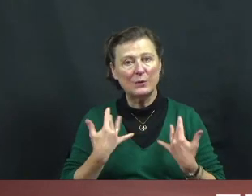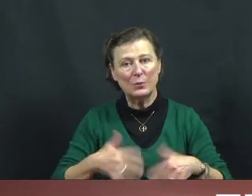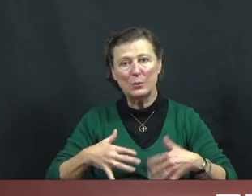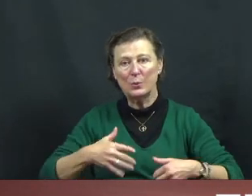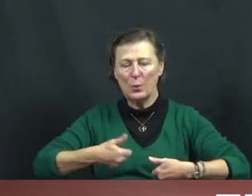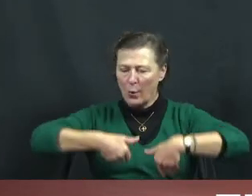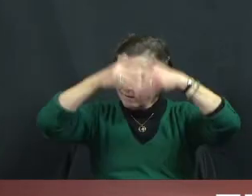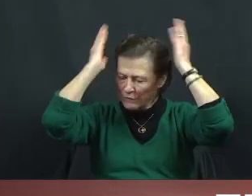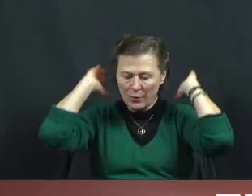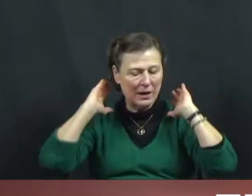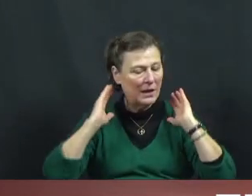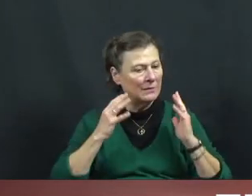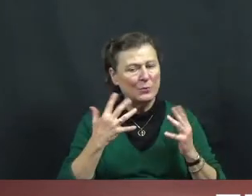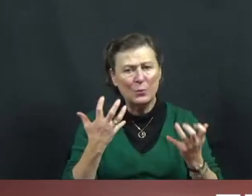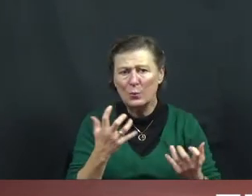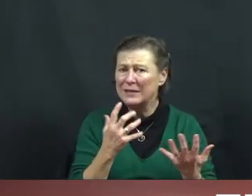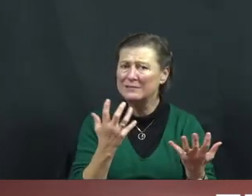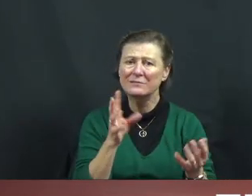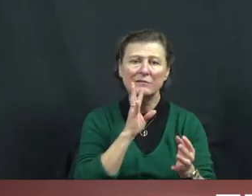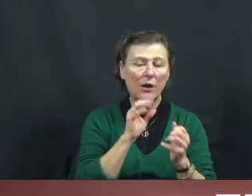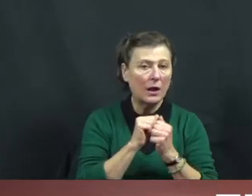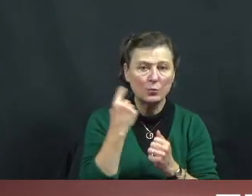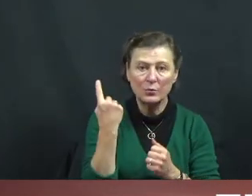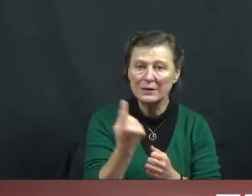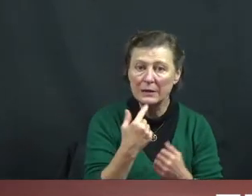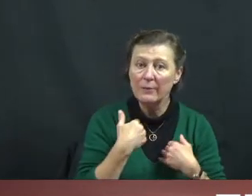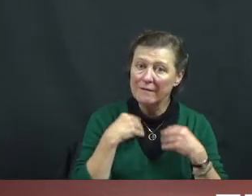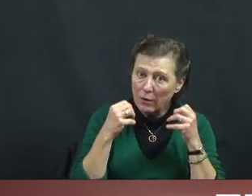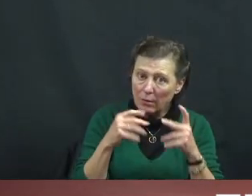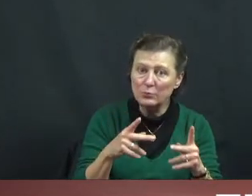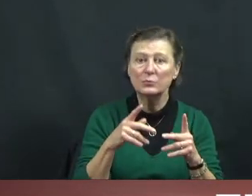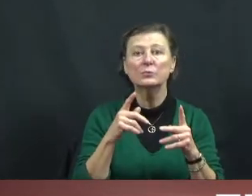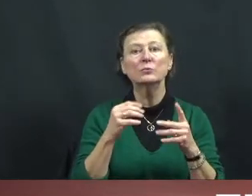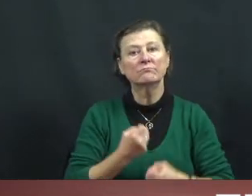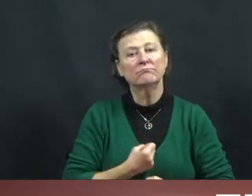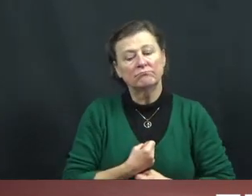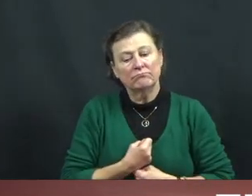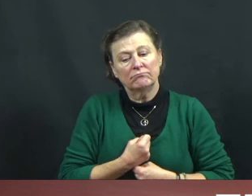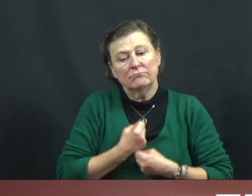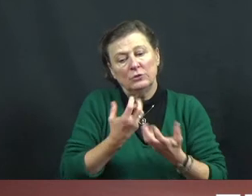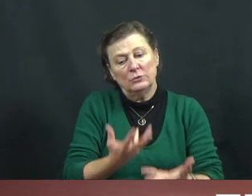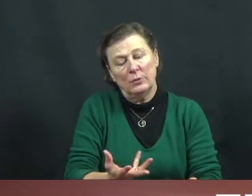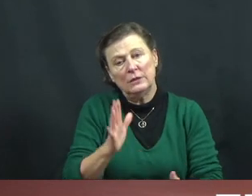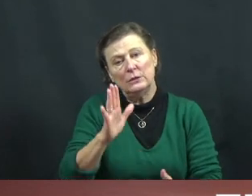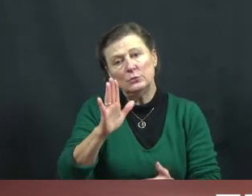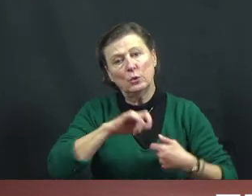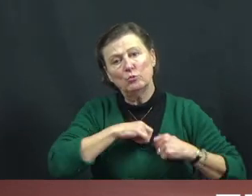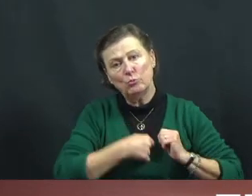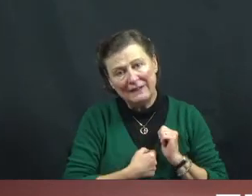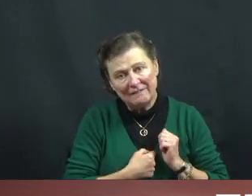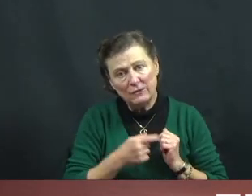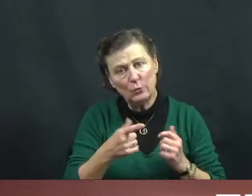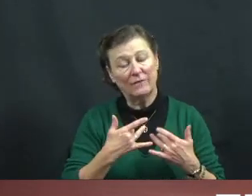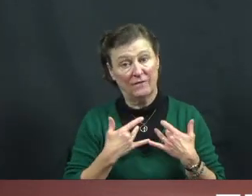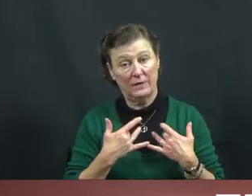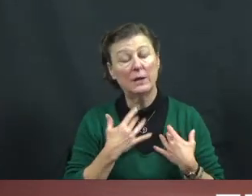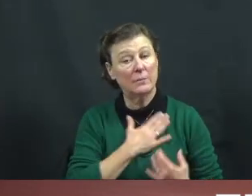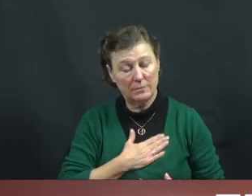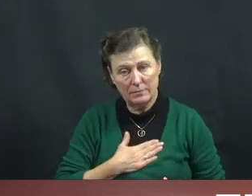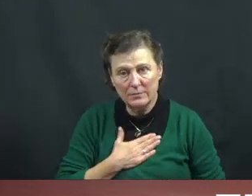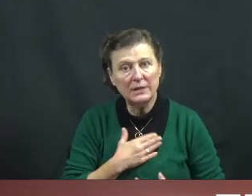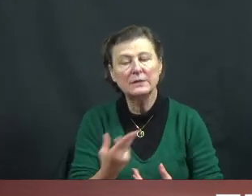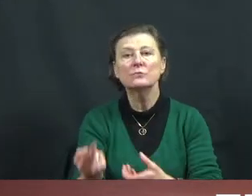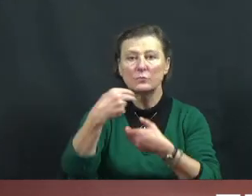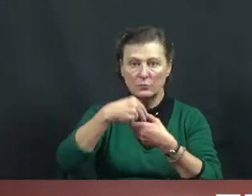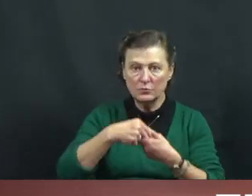end, you just need somebody to talk to, you just need to have an opportunity to express the sorrow and grief that you're feeling, please do join